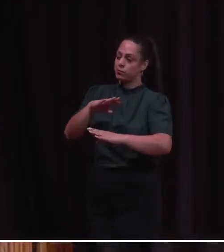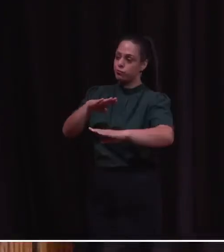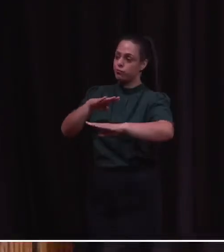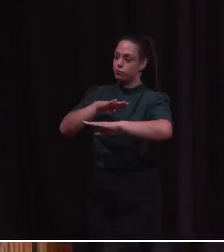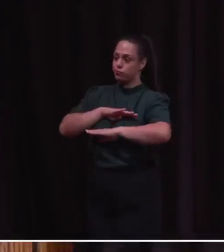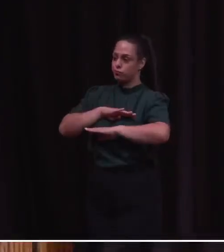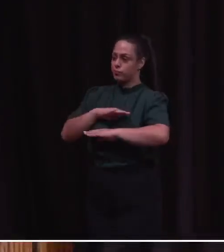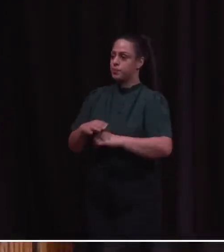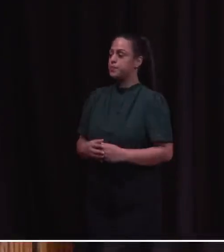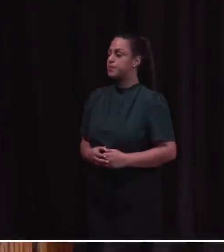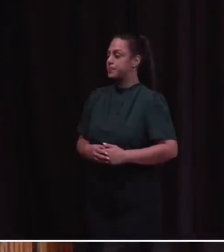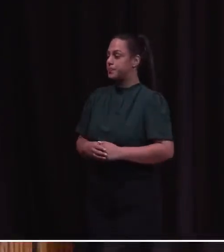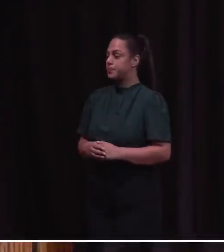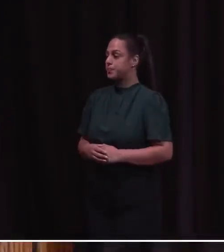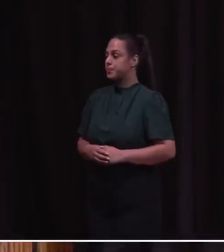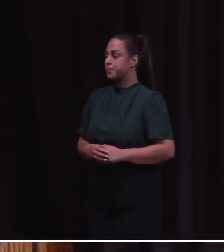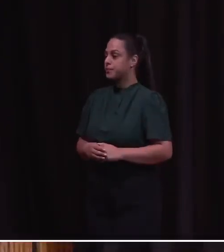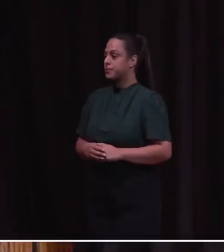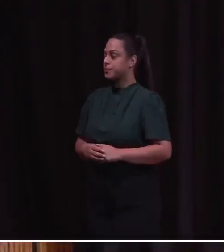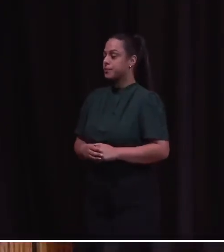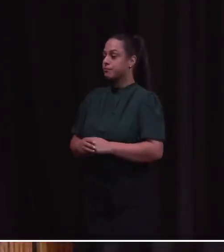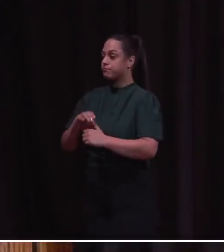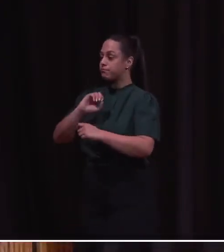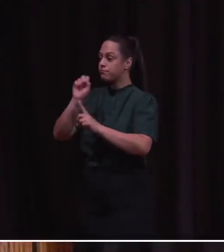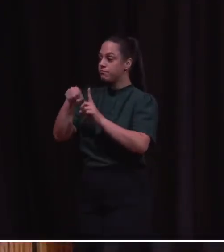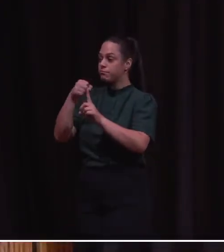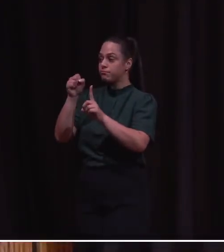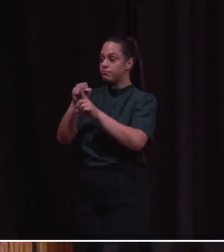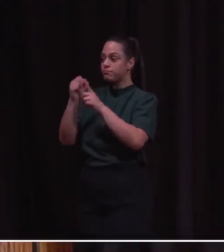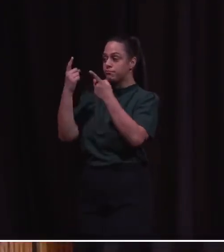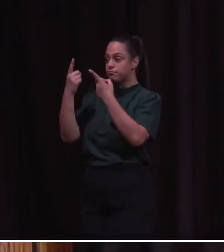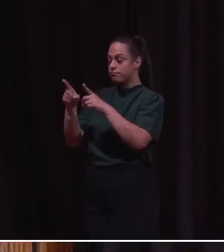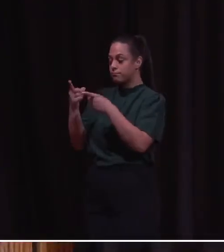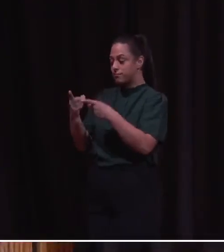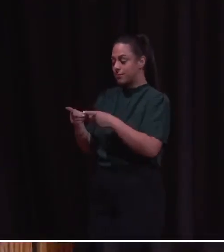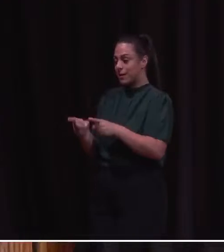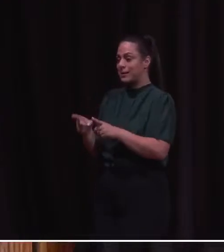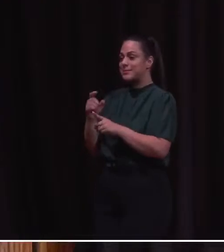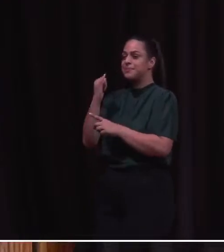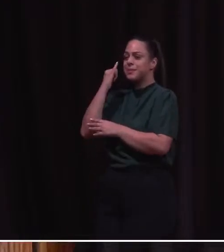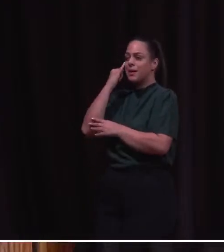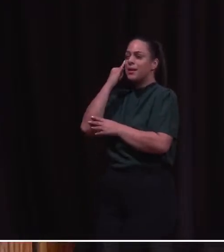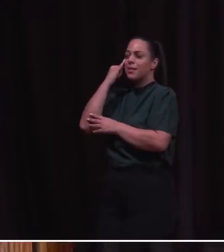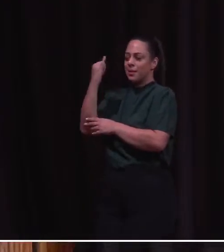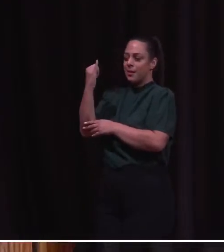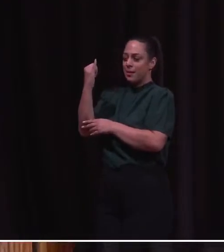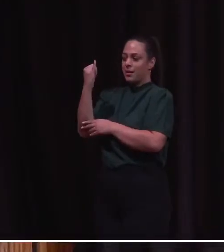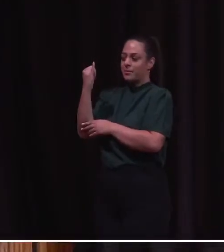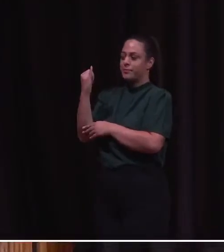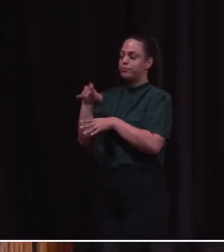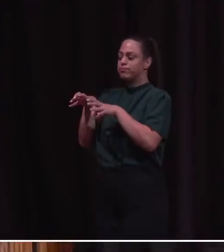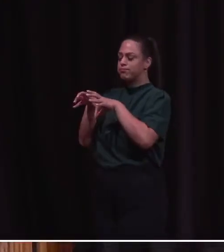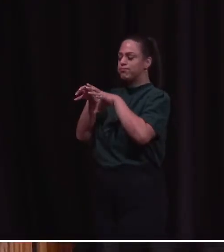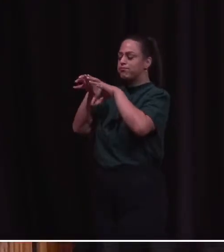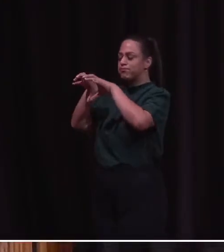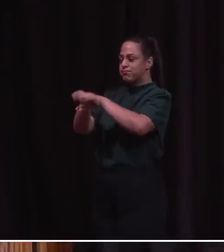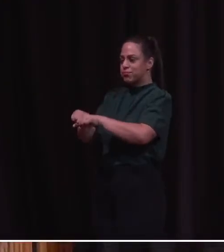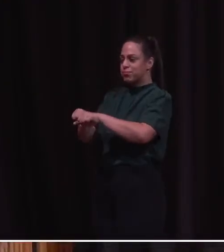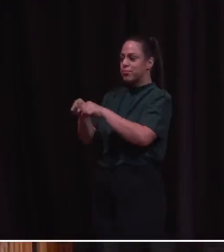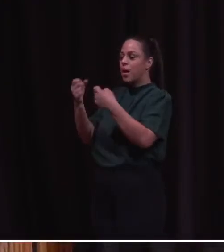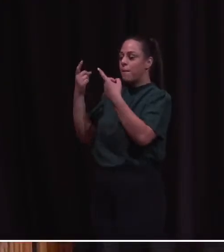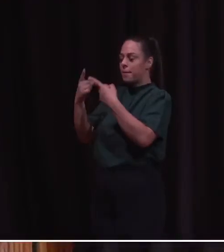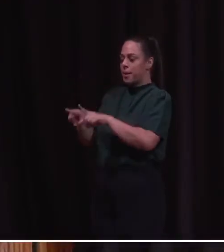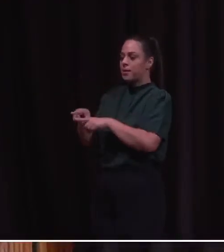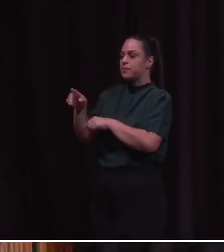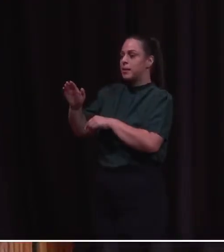Consequently, the idea of late colonialism associated with the 19th century colonization of the continent of